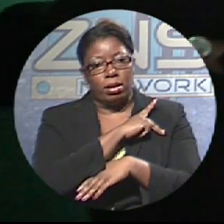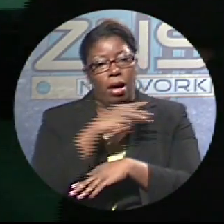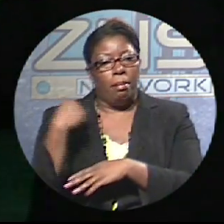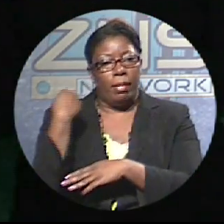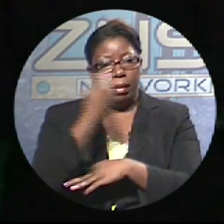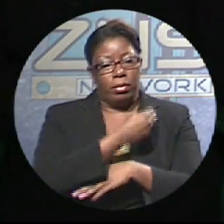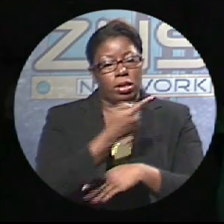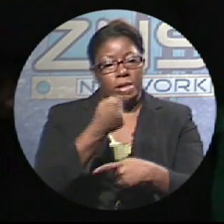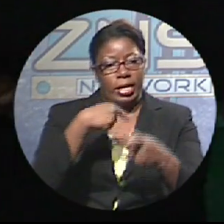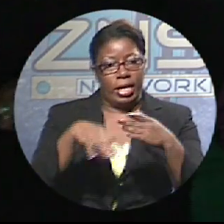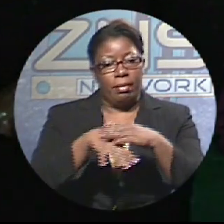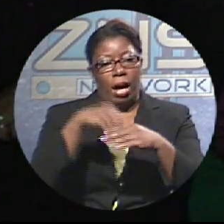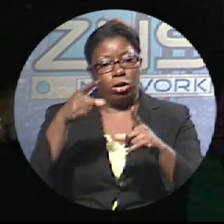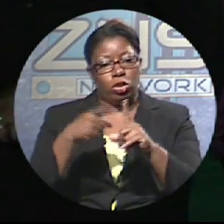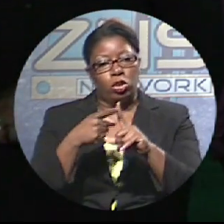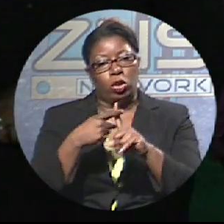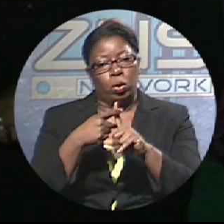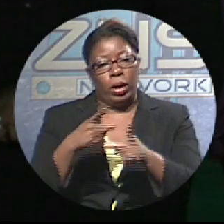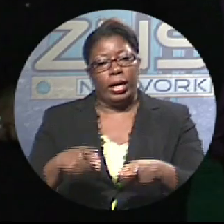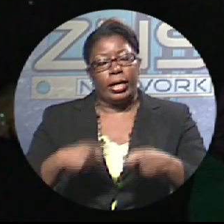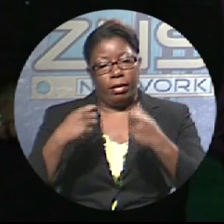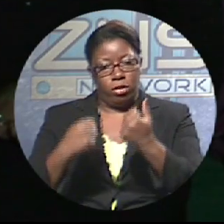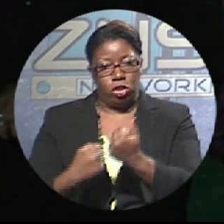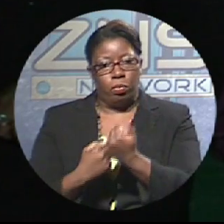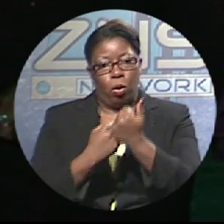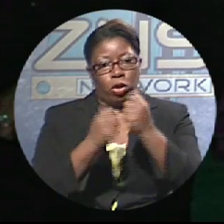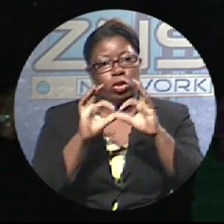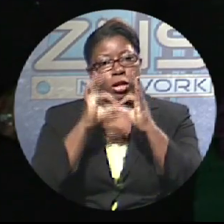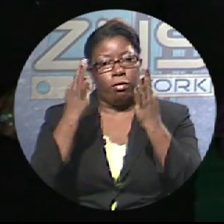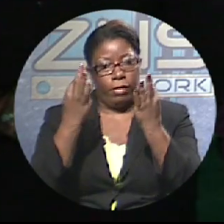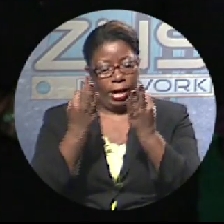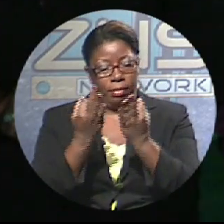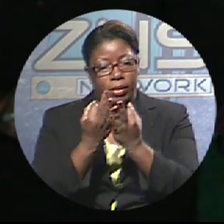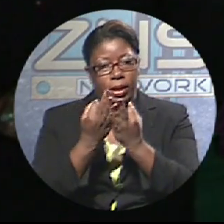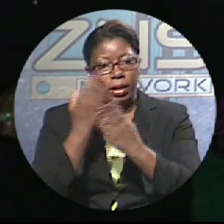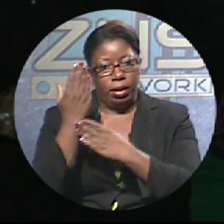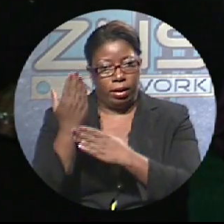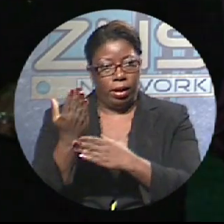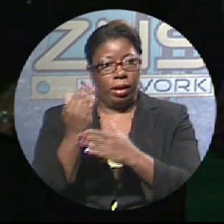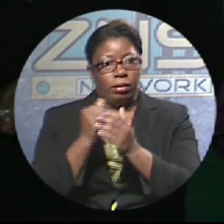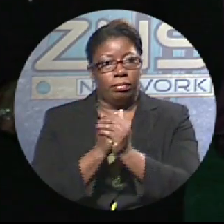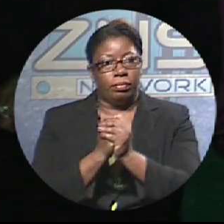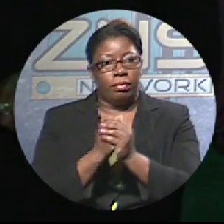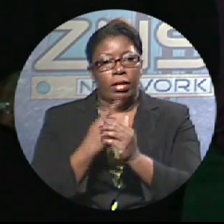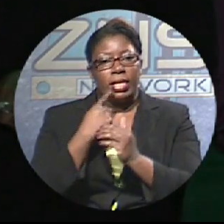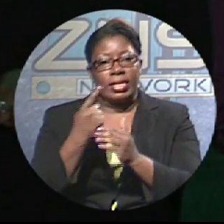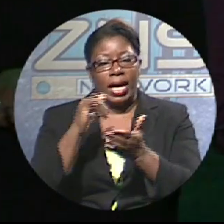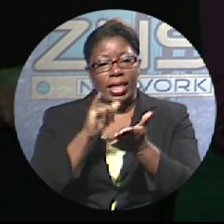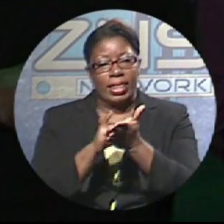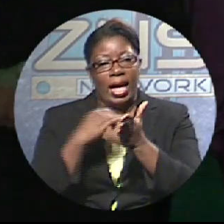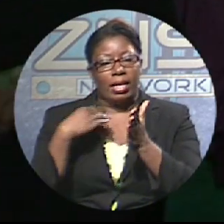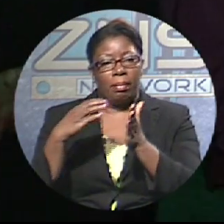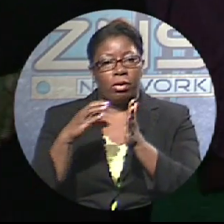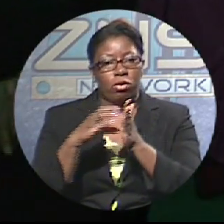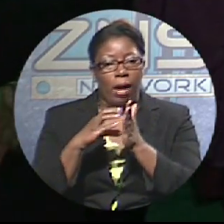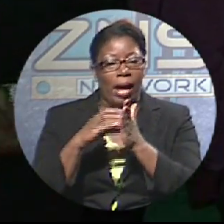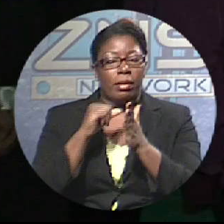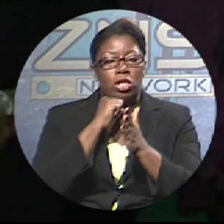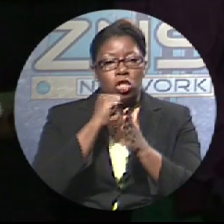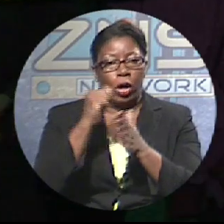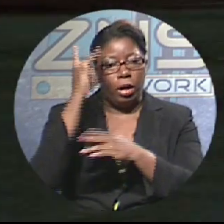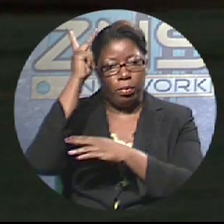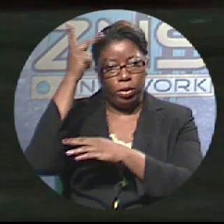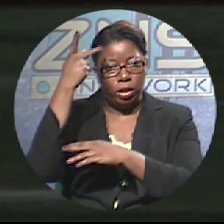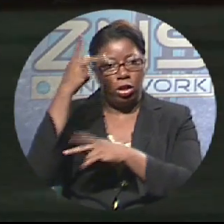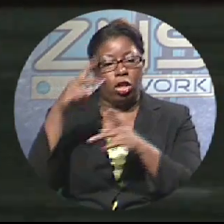victim's family and to the police to see how best they could assist. He again reiterated that crime isn't just a political problem, but a